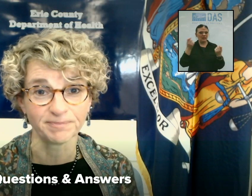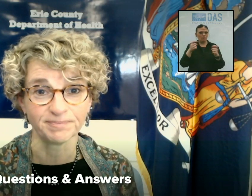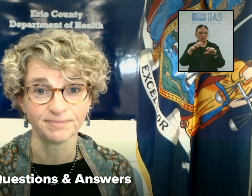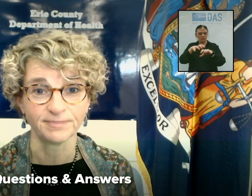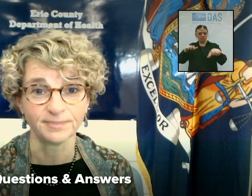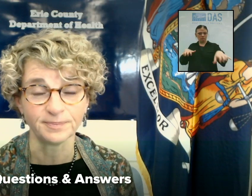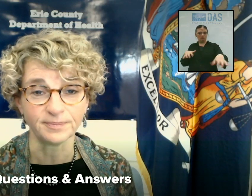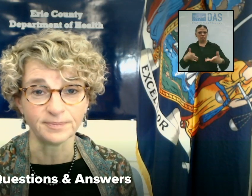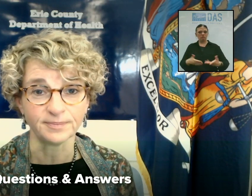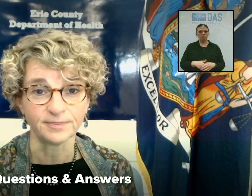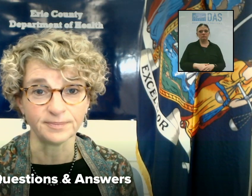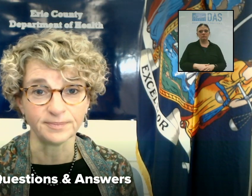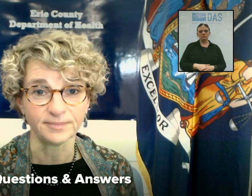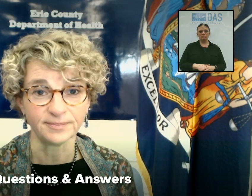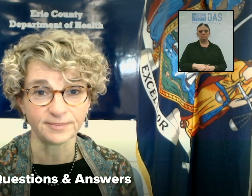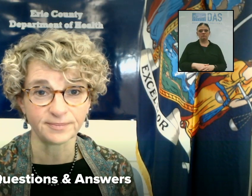virtually.